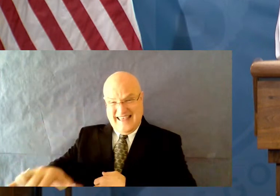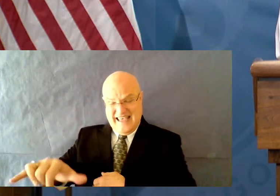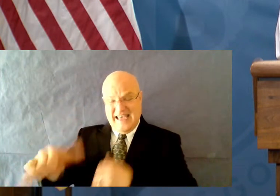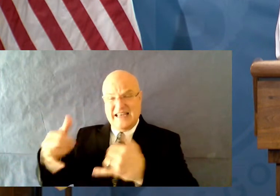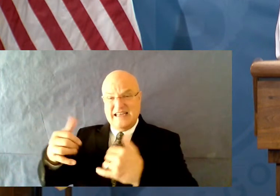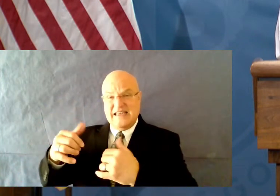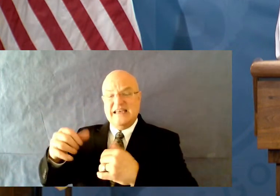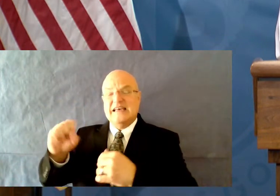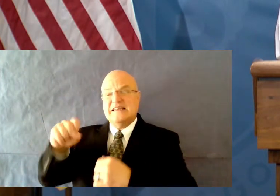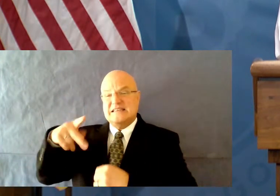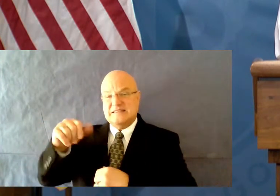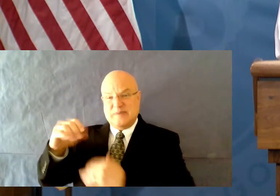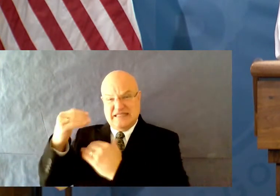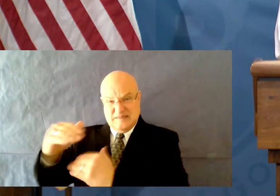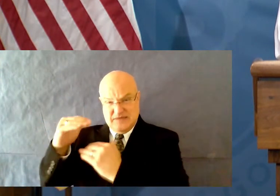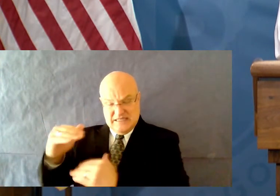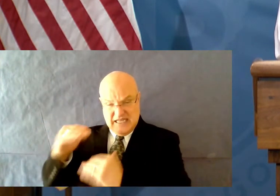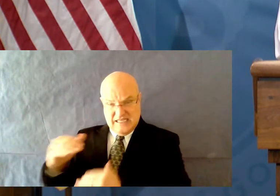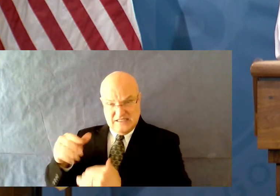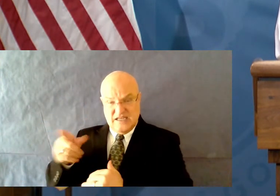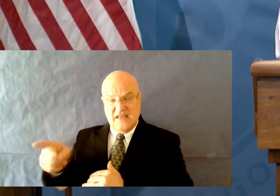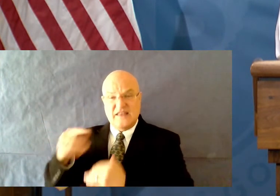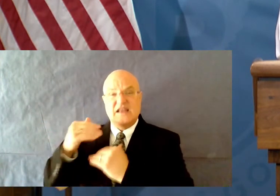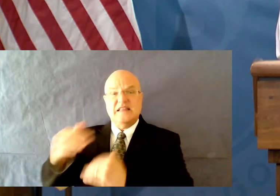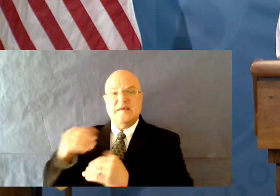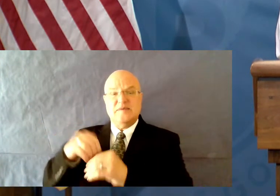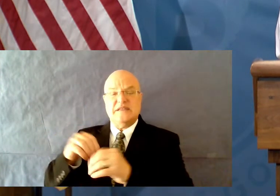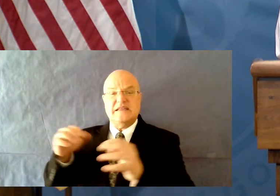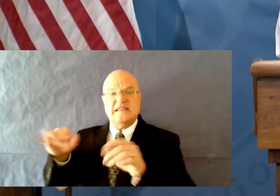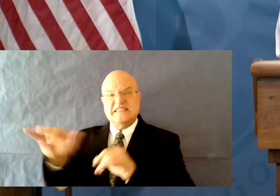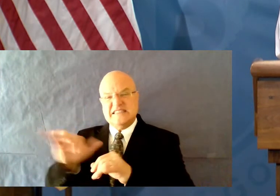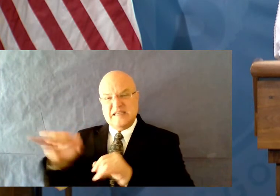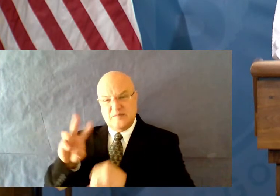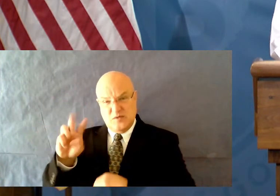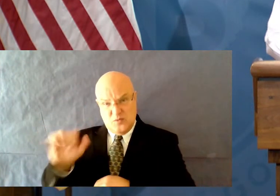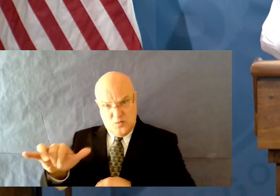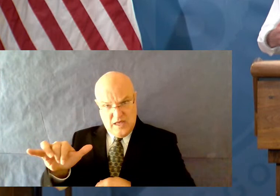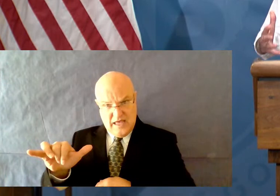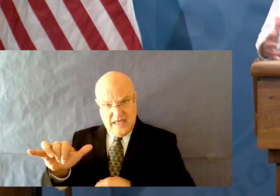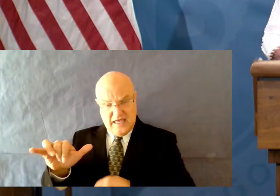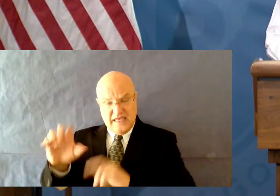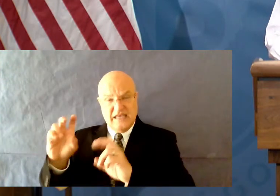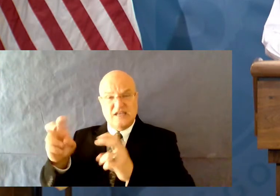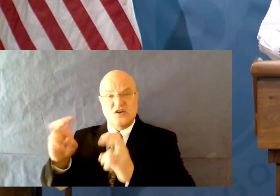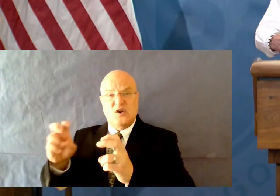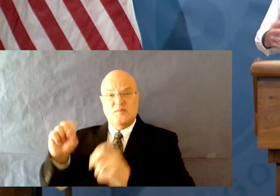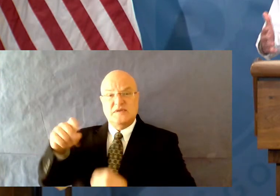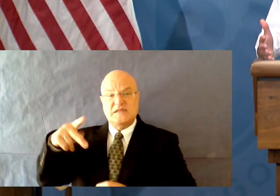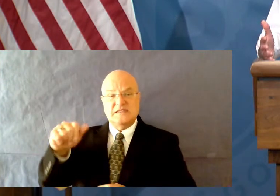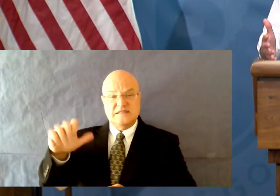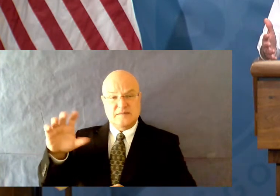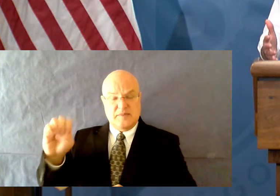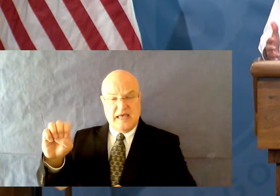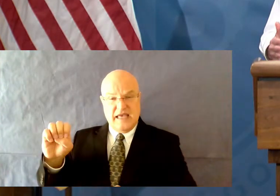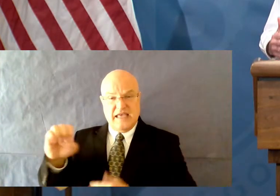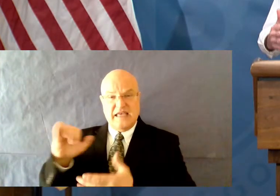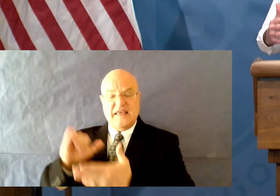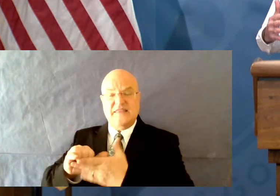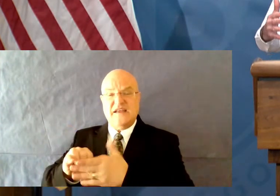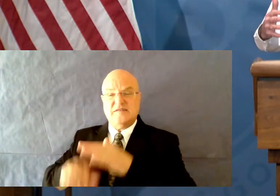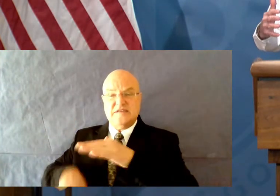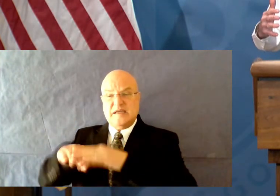space limitations. So they are limited in a similar way in terms of spacing, their